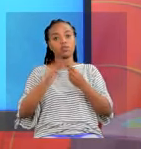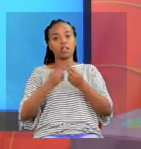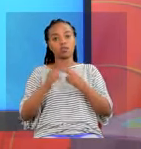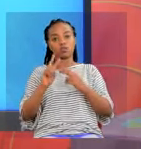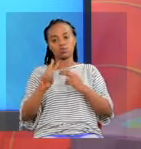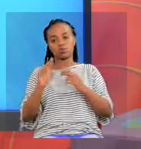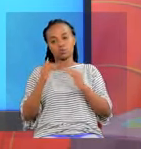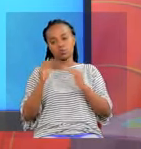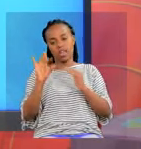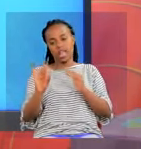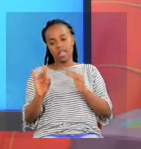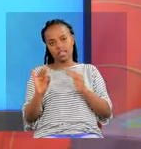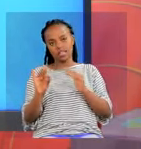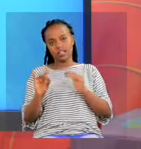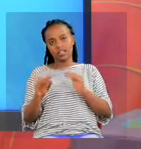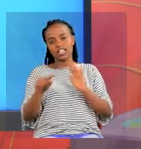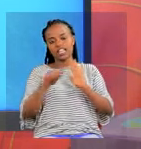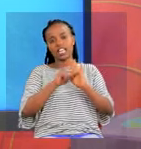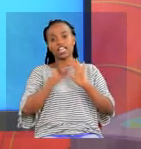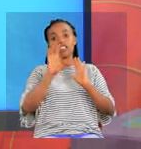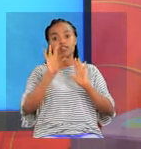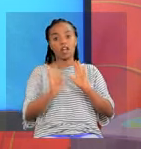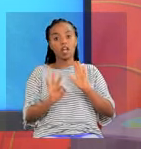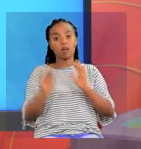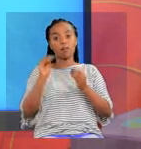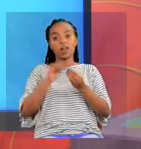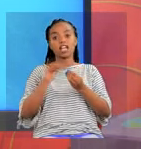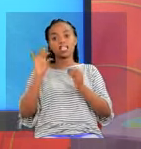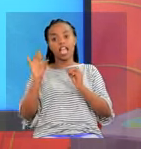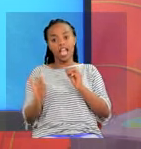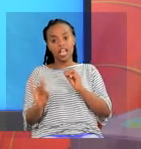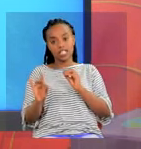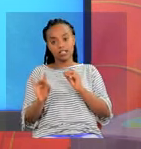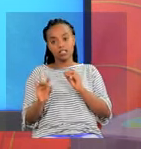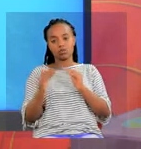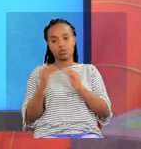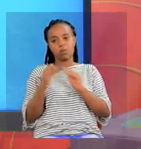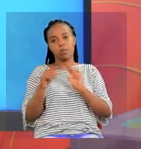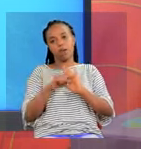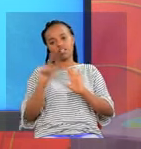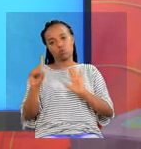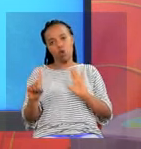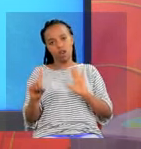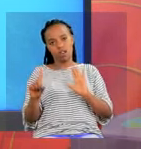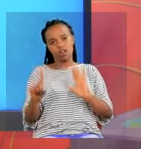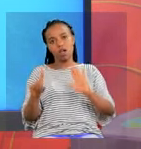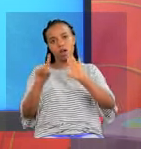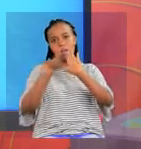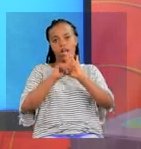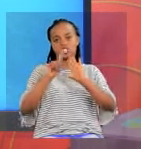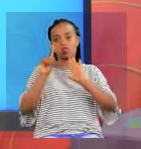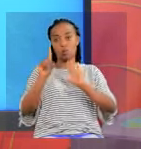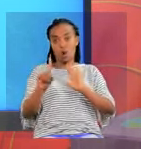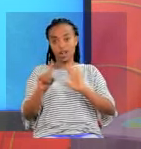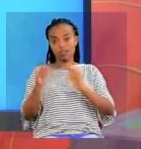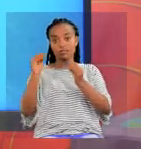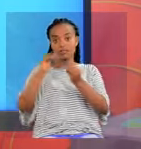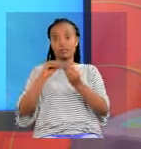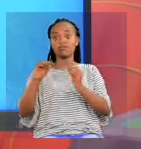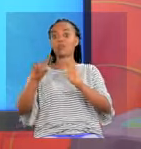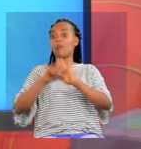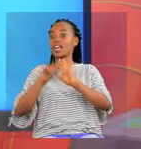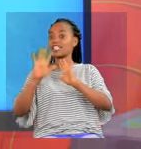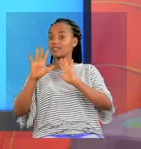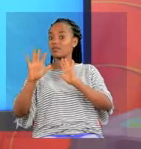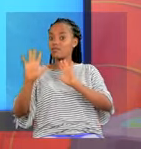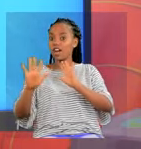is 8, negative 9 plus 8 minus 1, minus 5 minus 6. Absolute value of